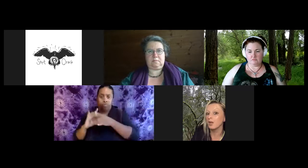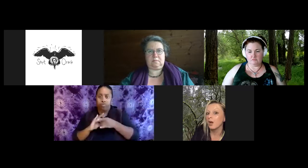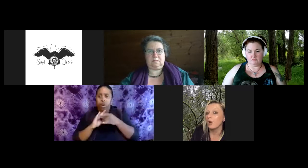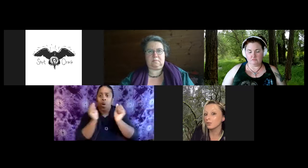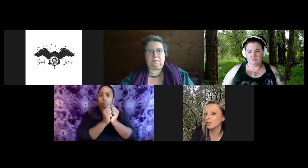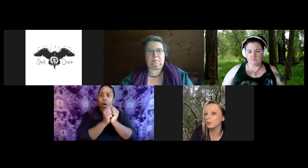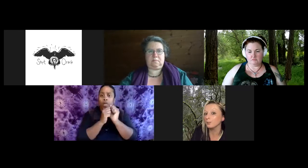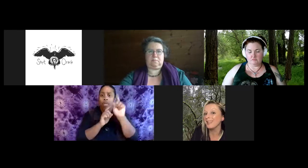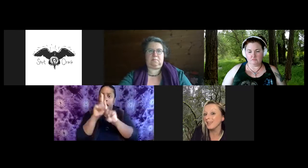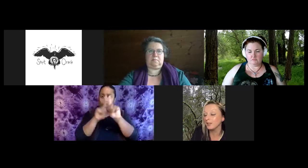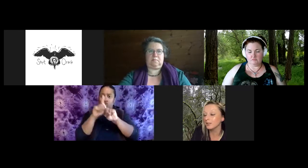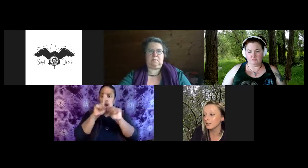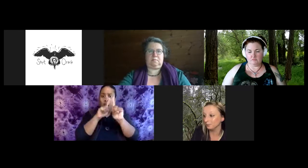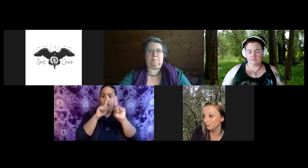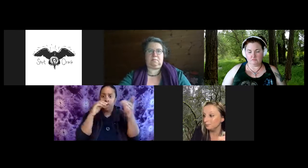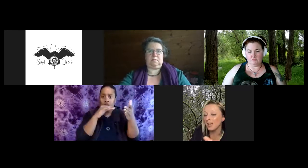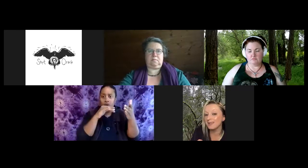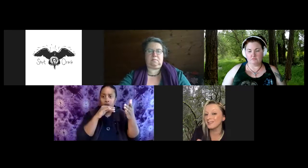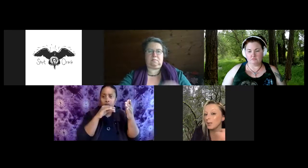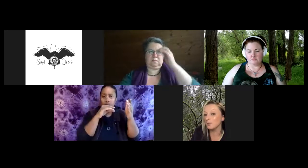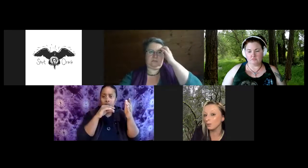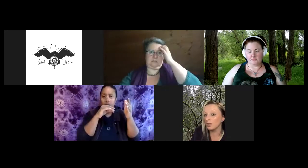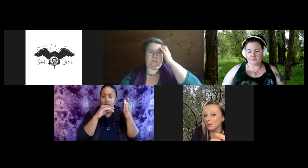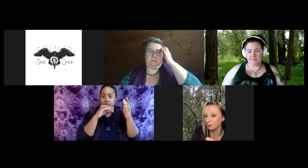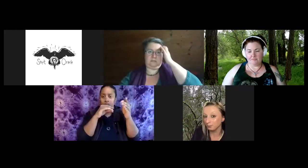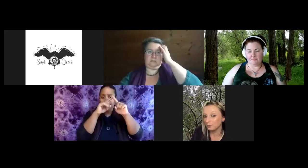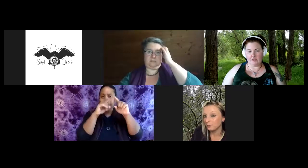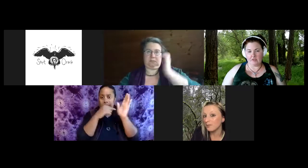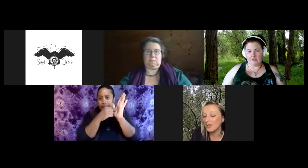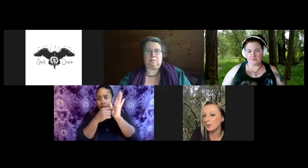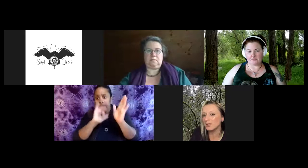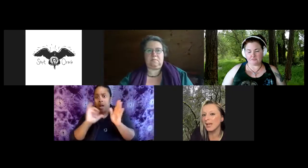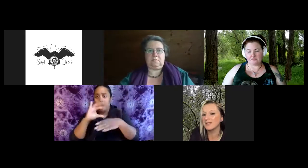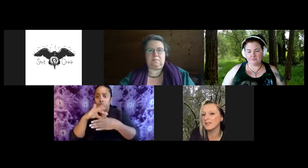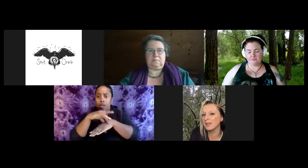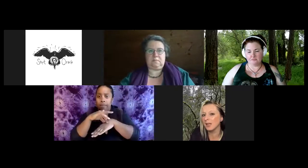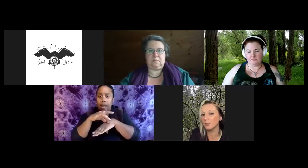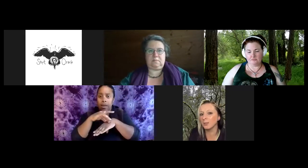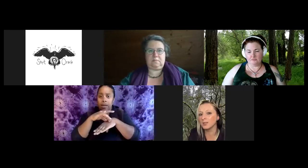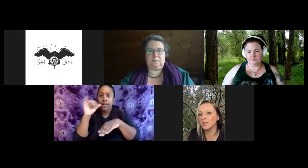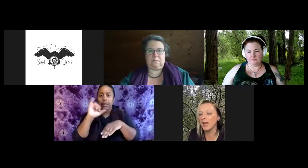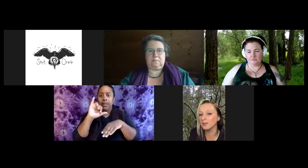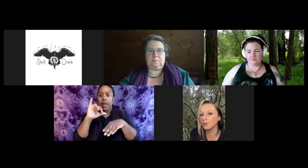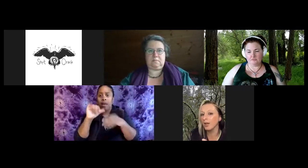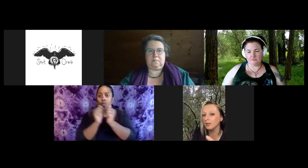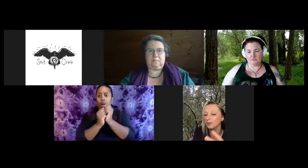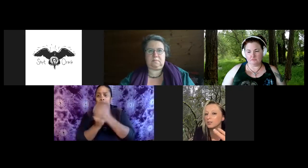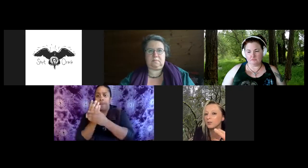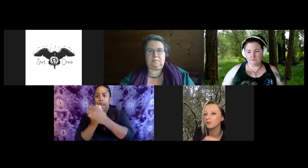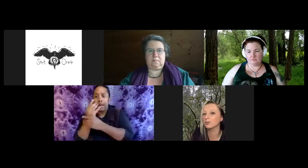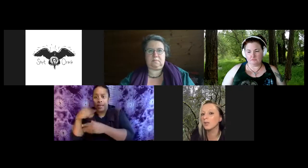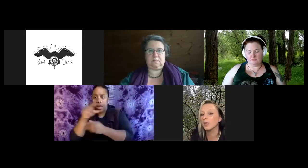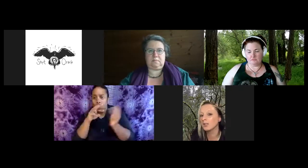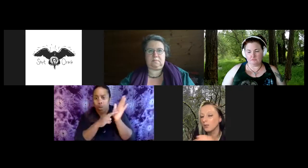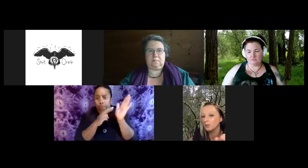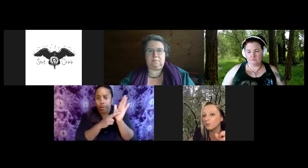signs or certain planets. And the same thing with the plants that they represent, right? Those